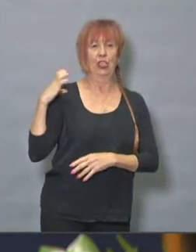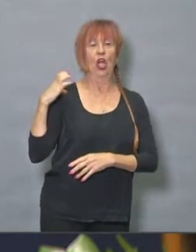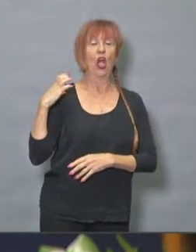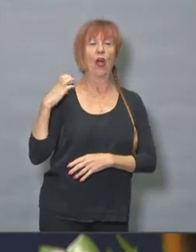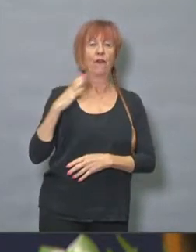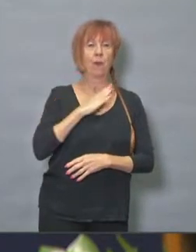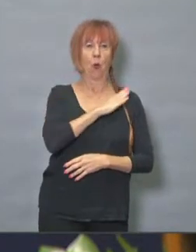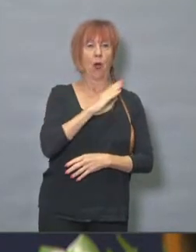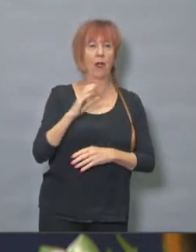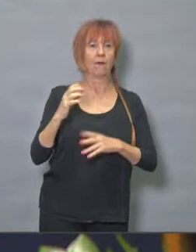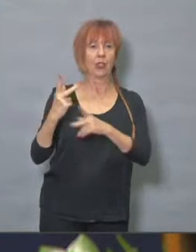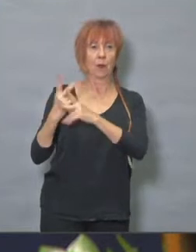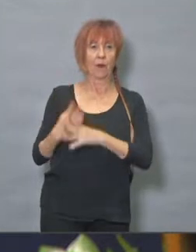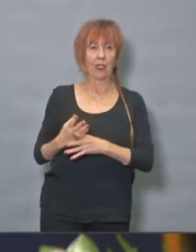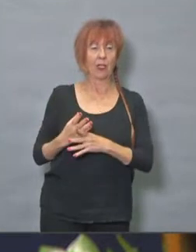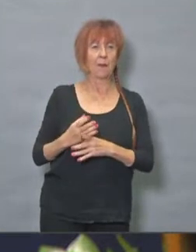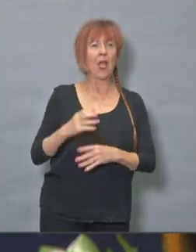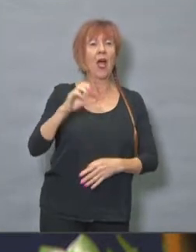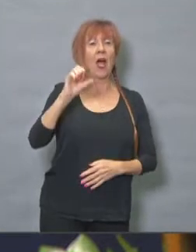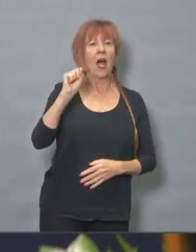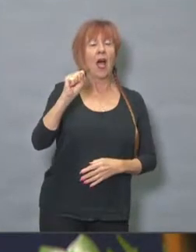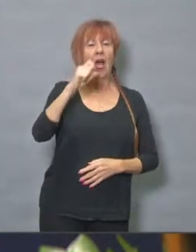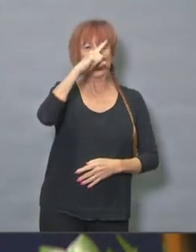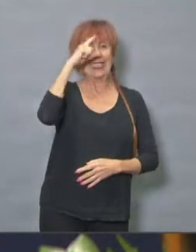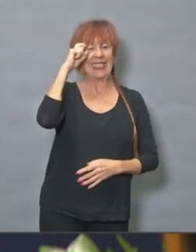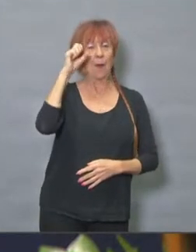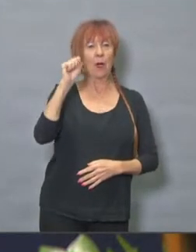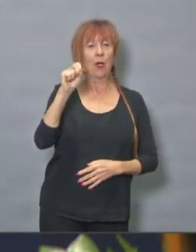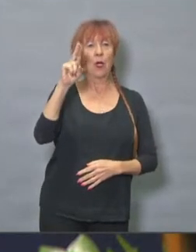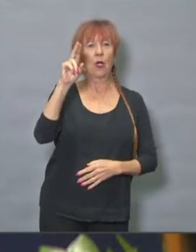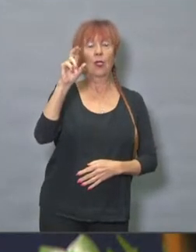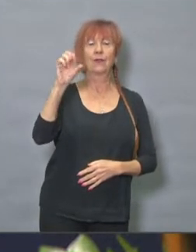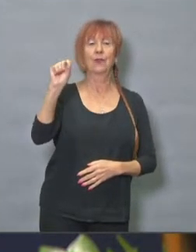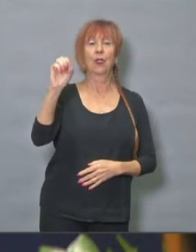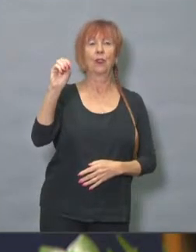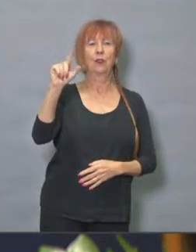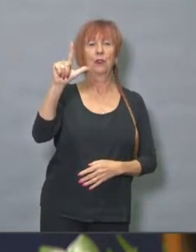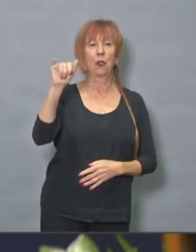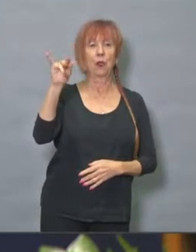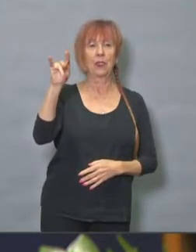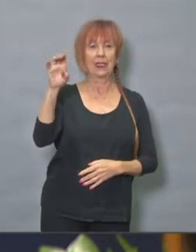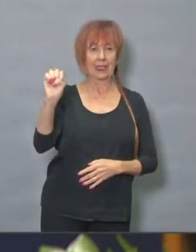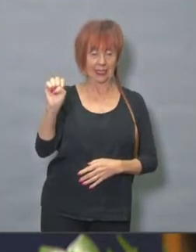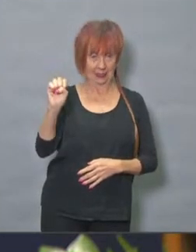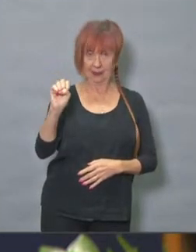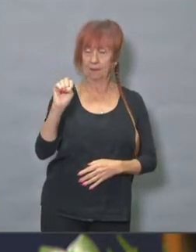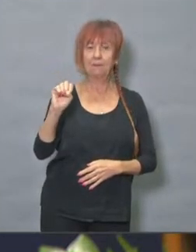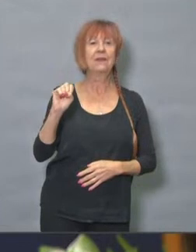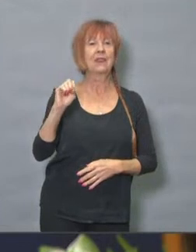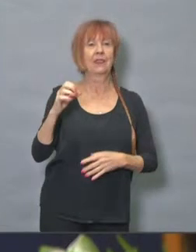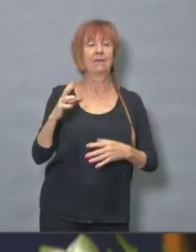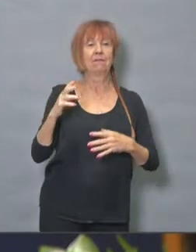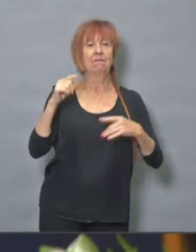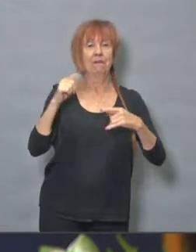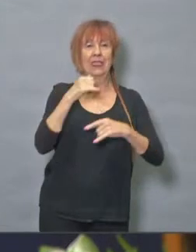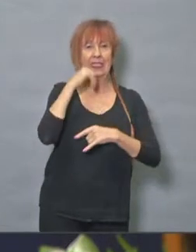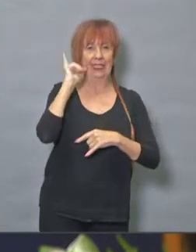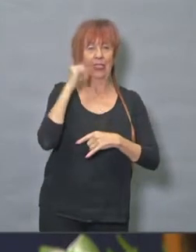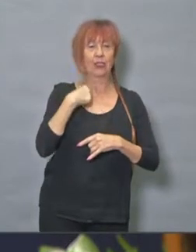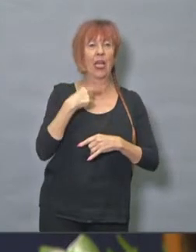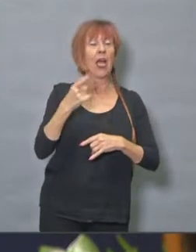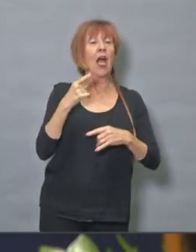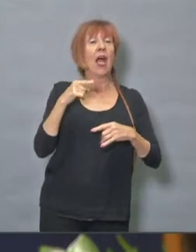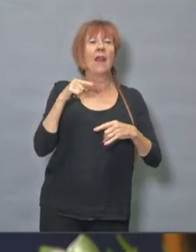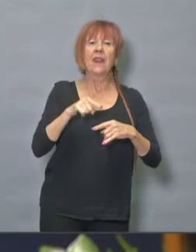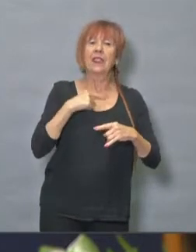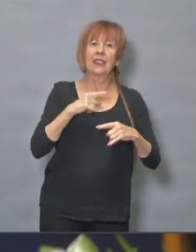Saturday marked the official start of summer. The beginning of the season is unlike any we've experienced in recent memory. Spending the